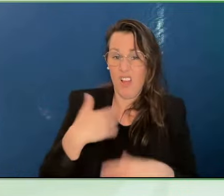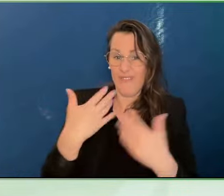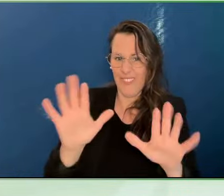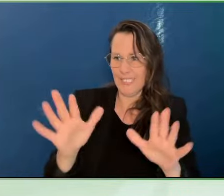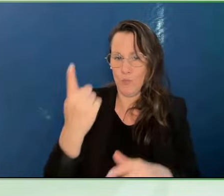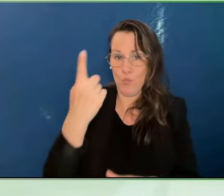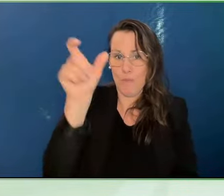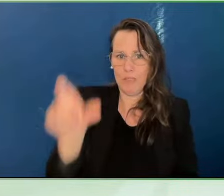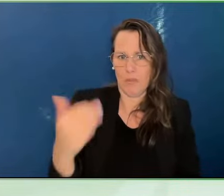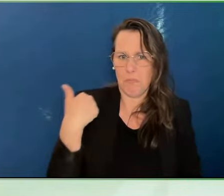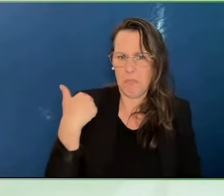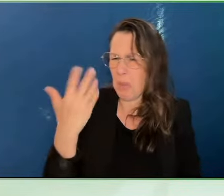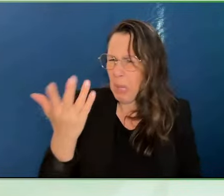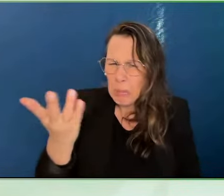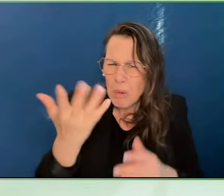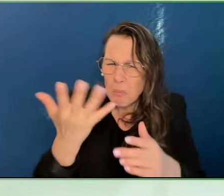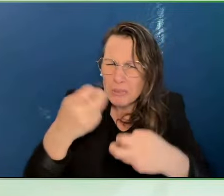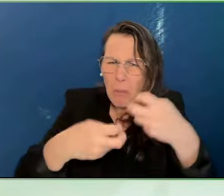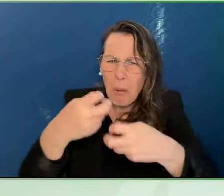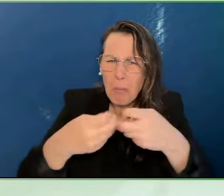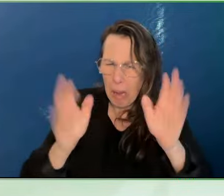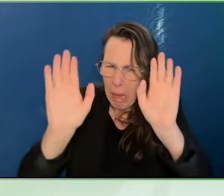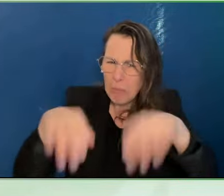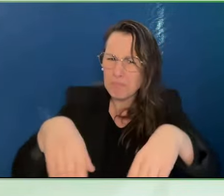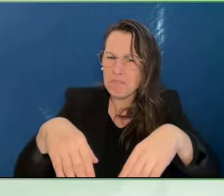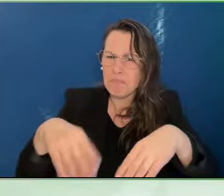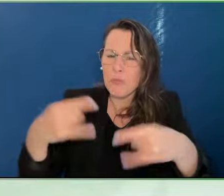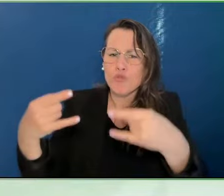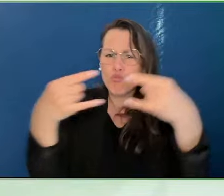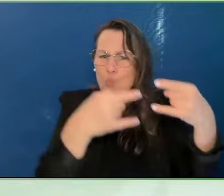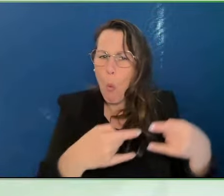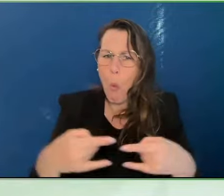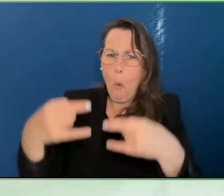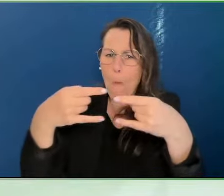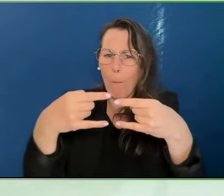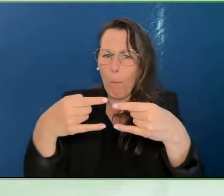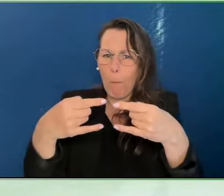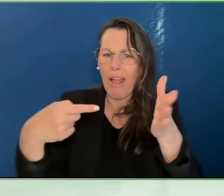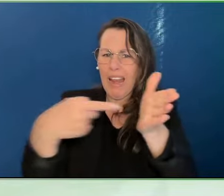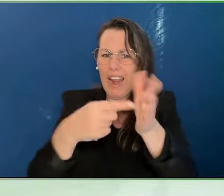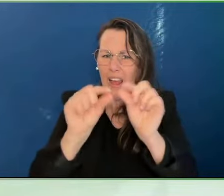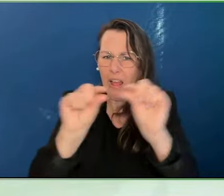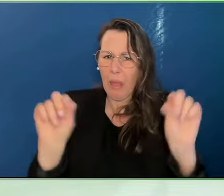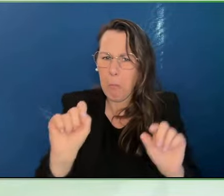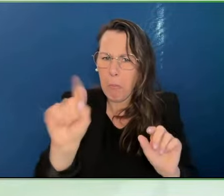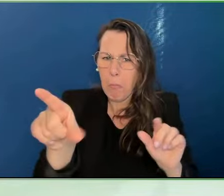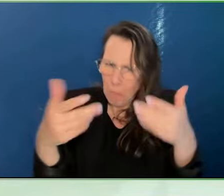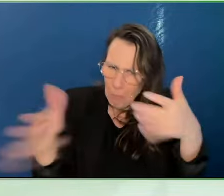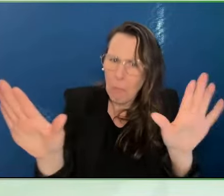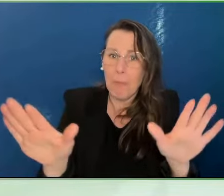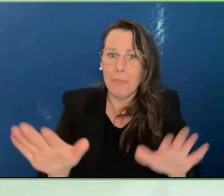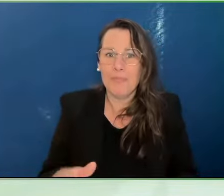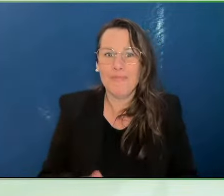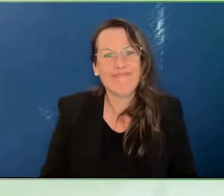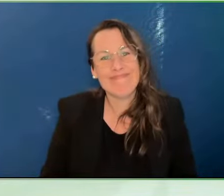we do, we make sure that at the conference there's continuous entertainment. Why? We use this platform to